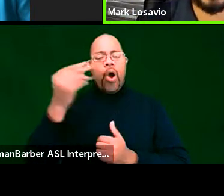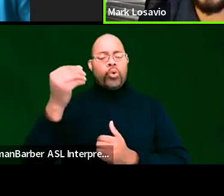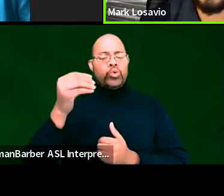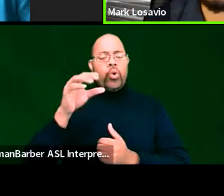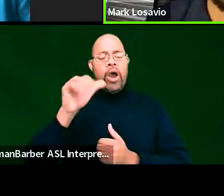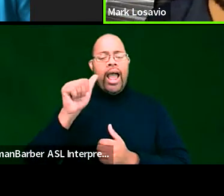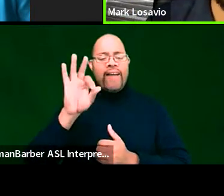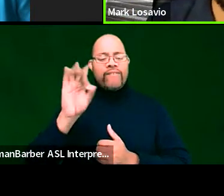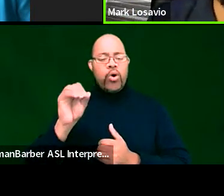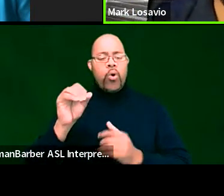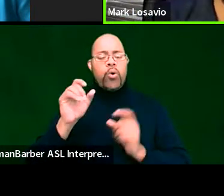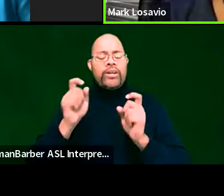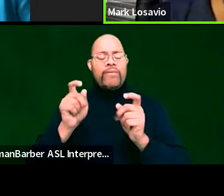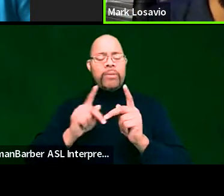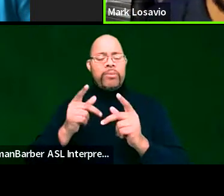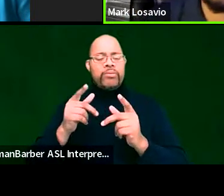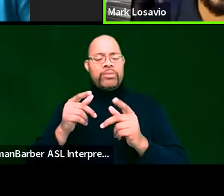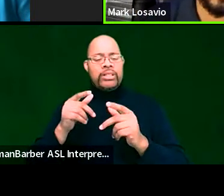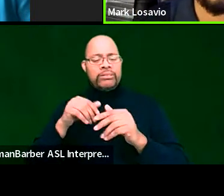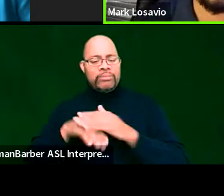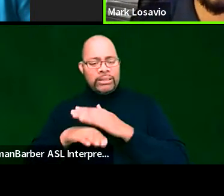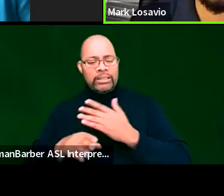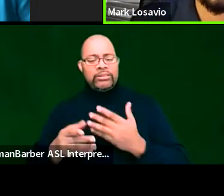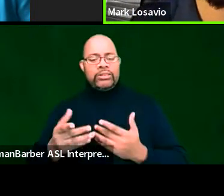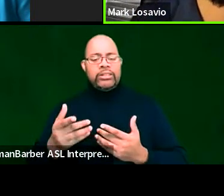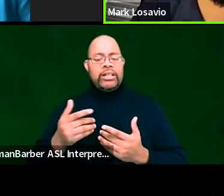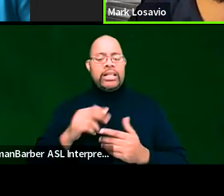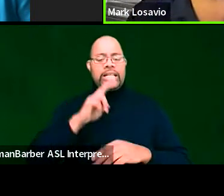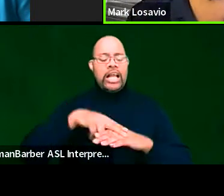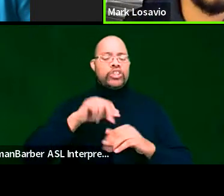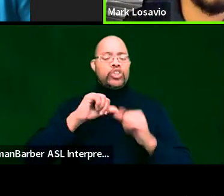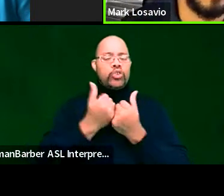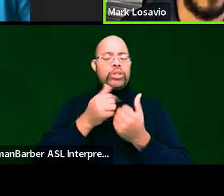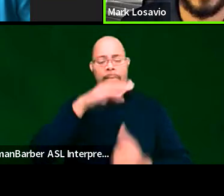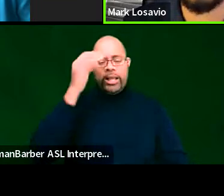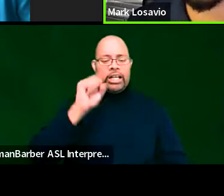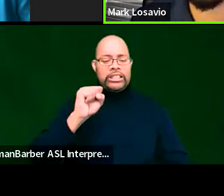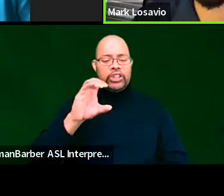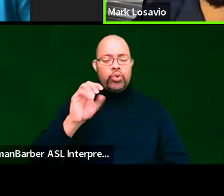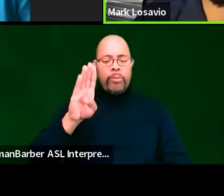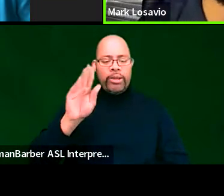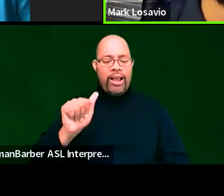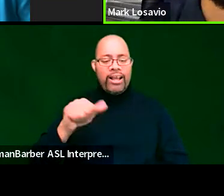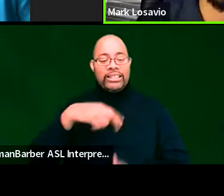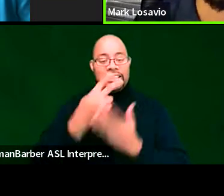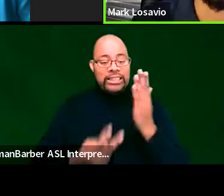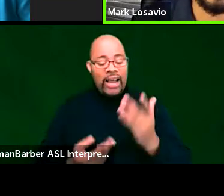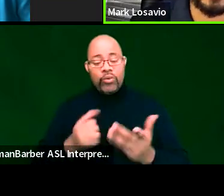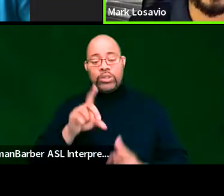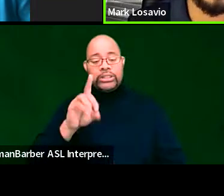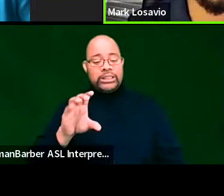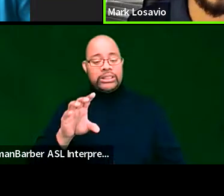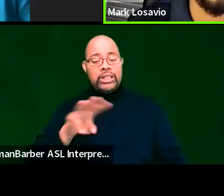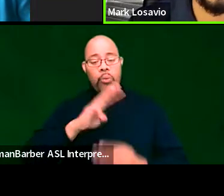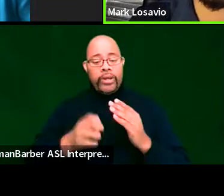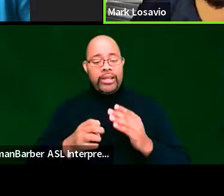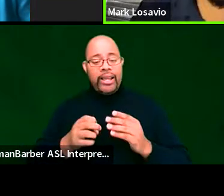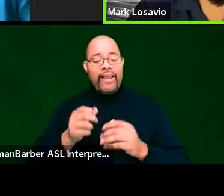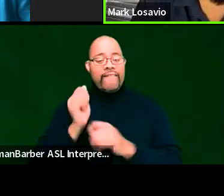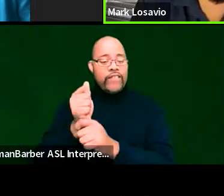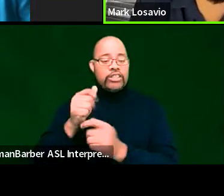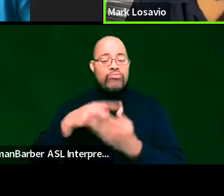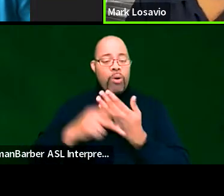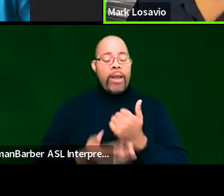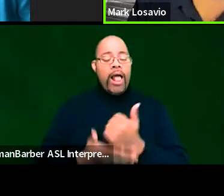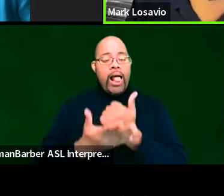into our sanctuaries, or partnering with the National Association of Black Scuba Divers to help do swimming programs, or the DC Weekend Fish program to